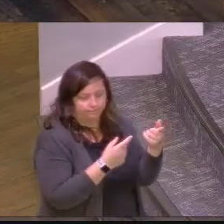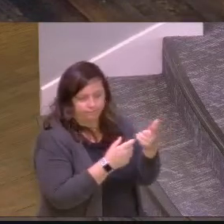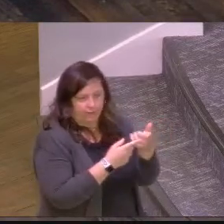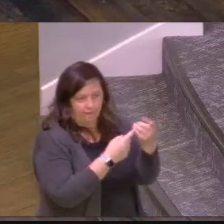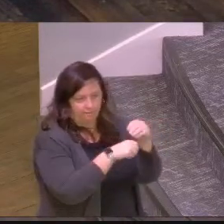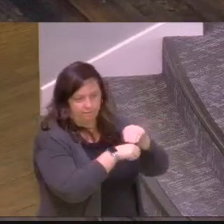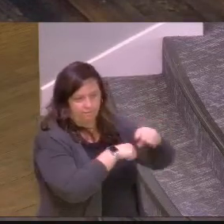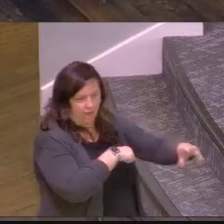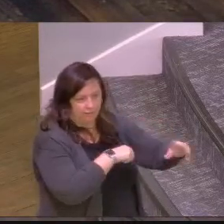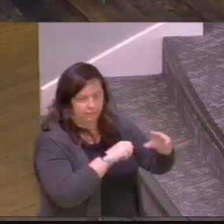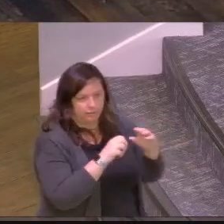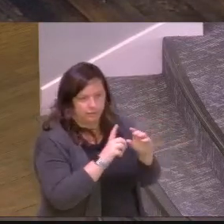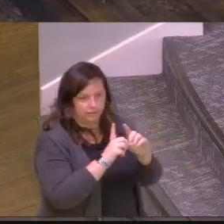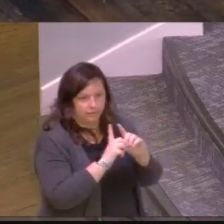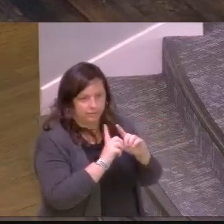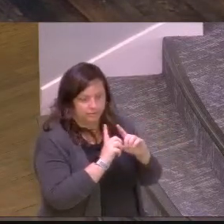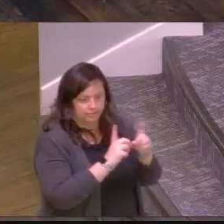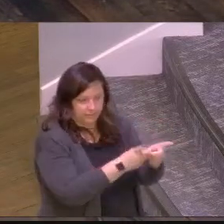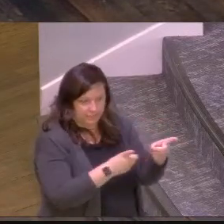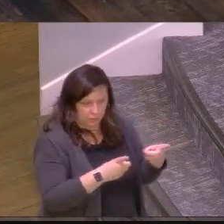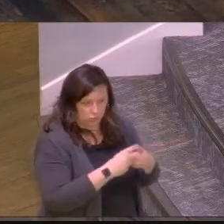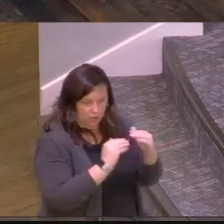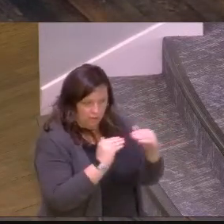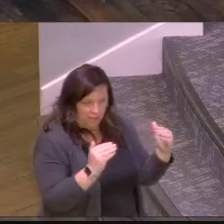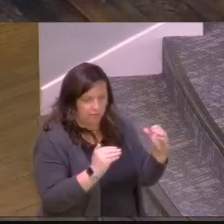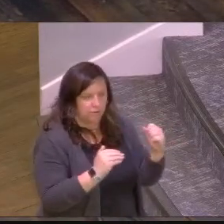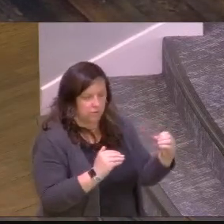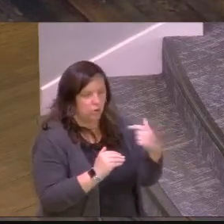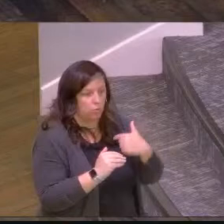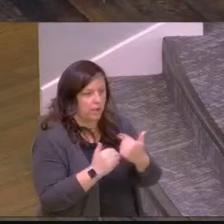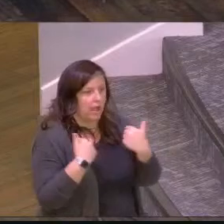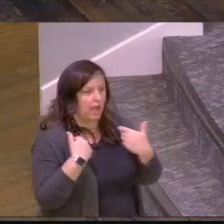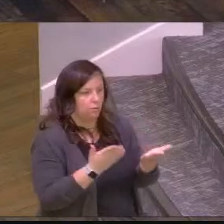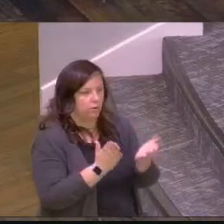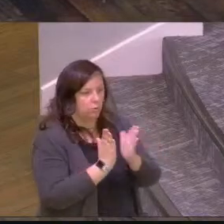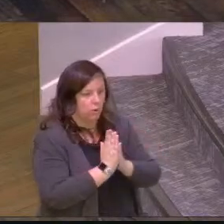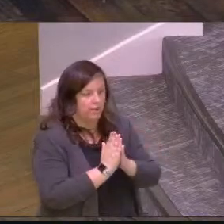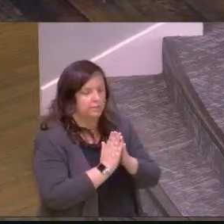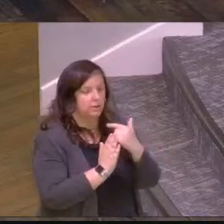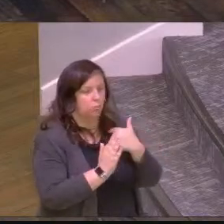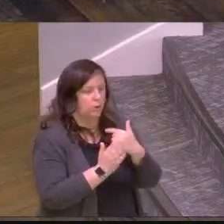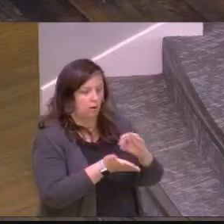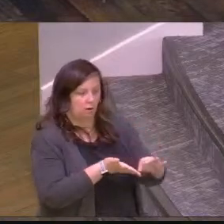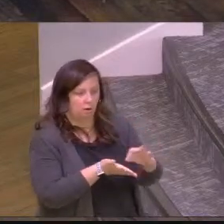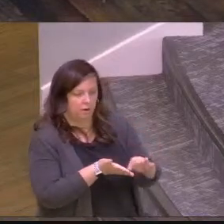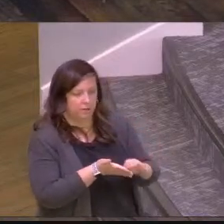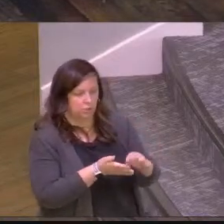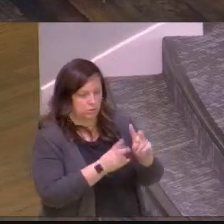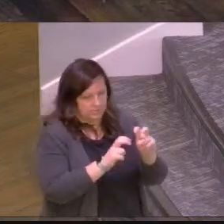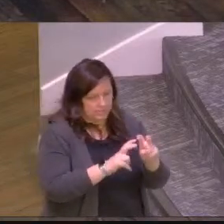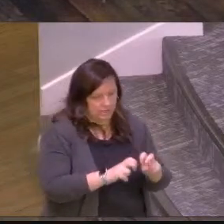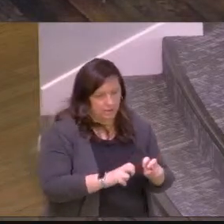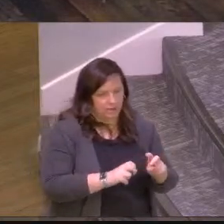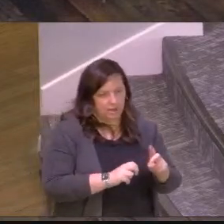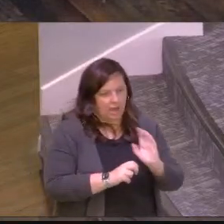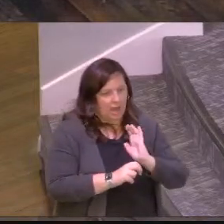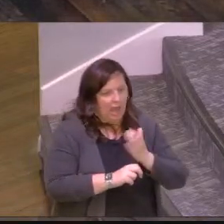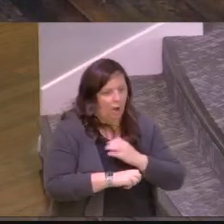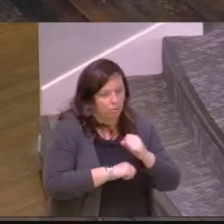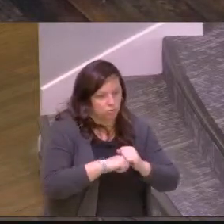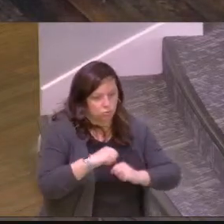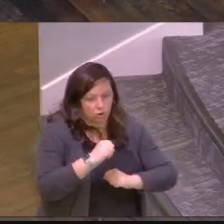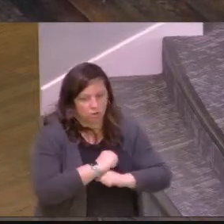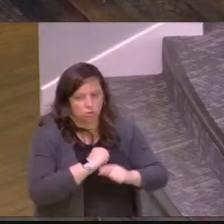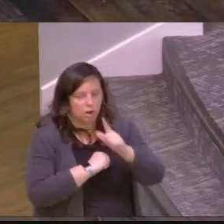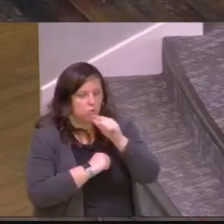that we have an organizational audit to look at our structures and positions and who's assigned what task, to determine if